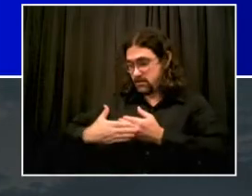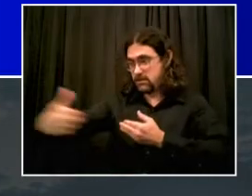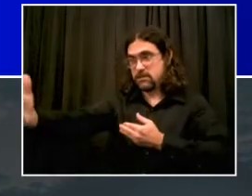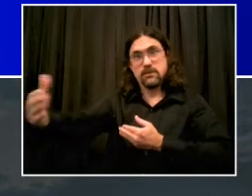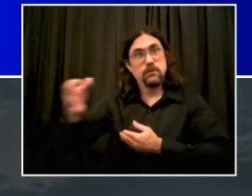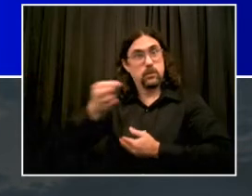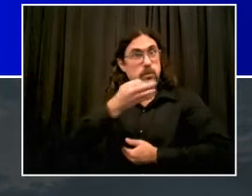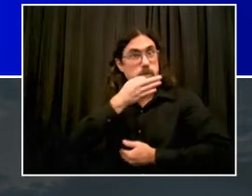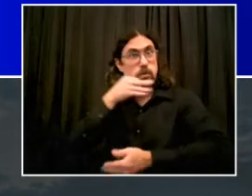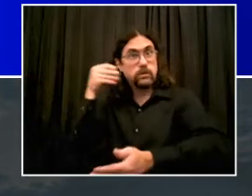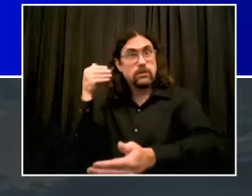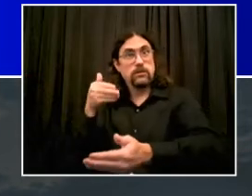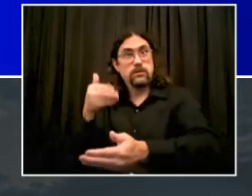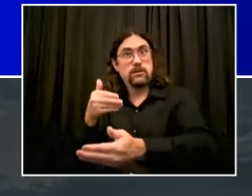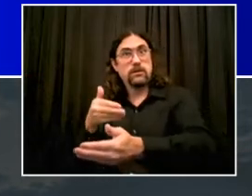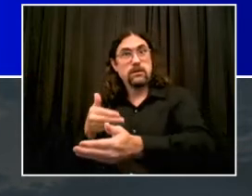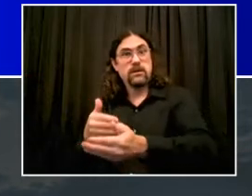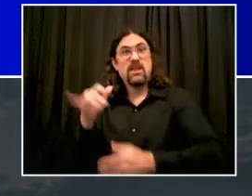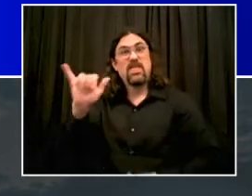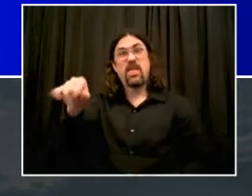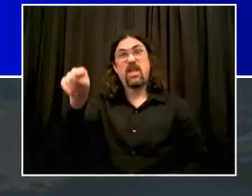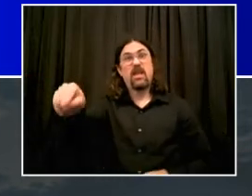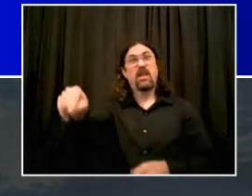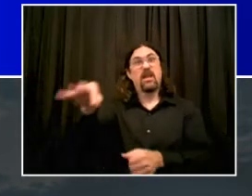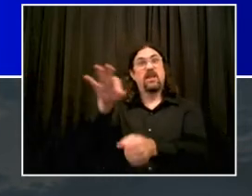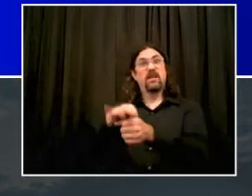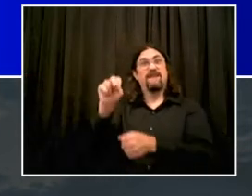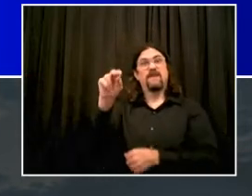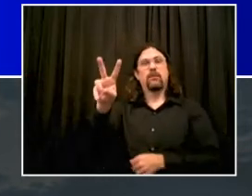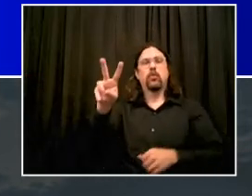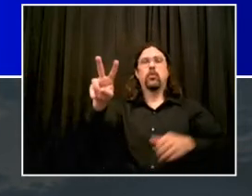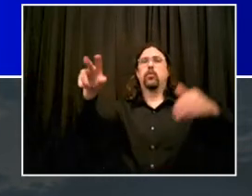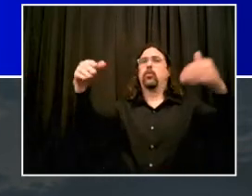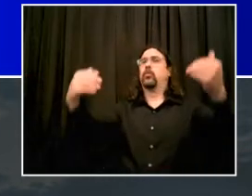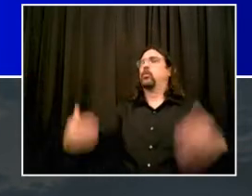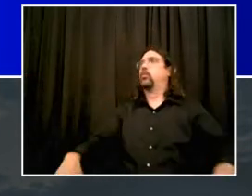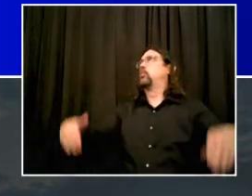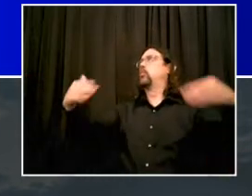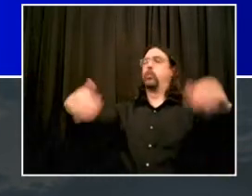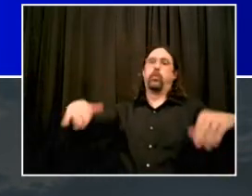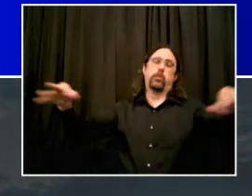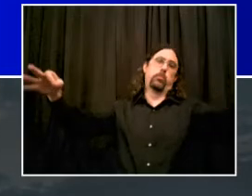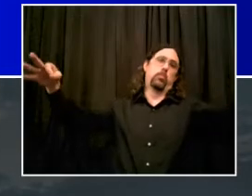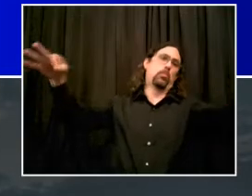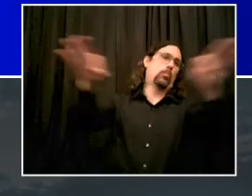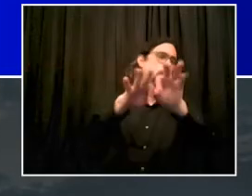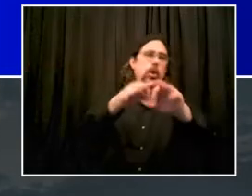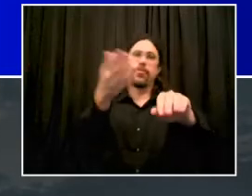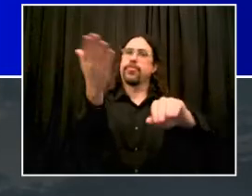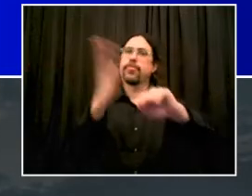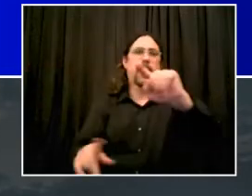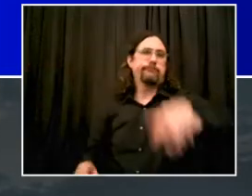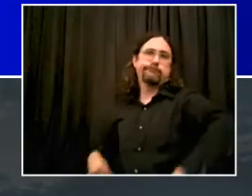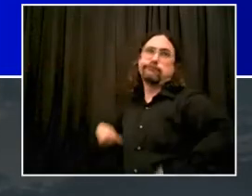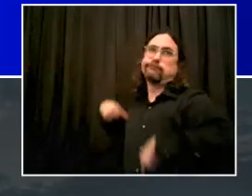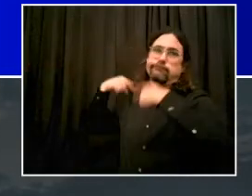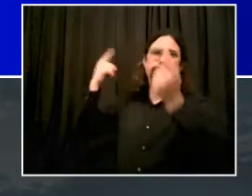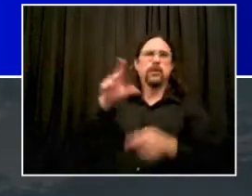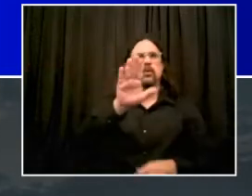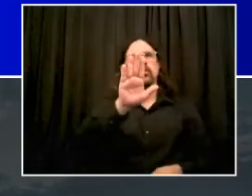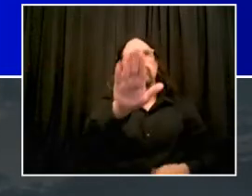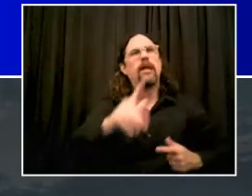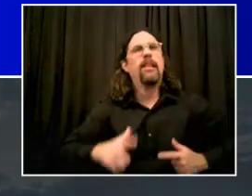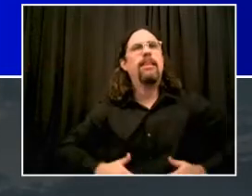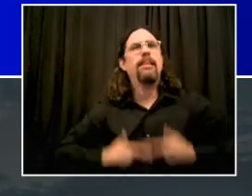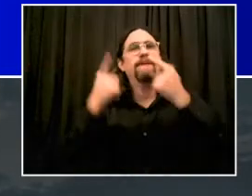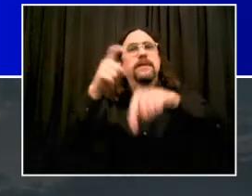election in our lifetime. And it's crucial that everyone gets involved, that everyone participates. Sometimes